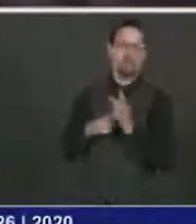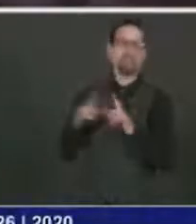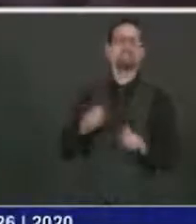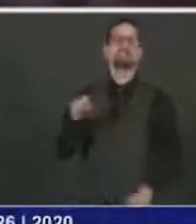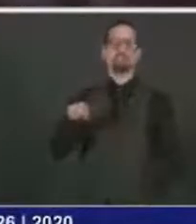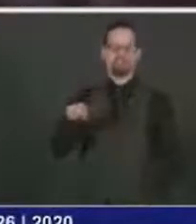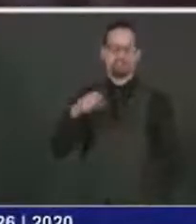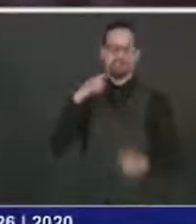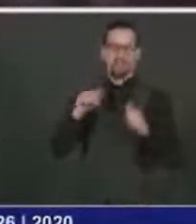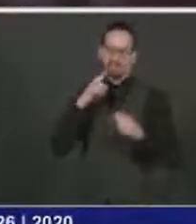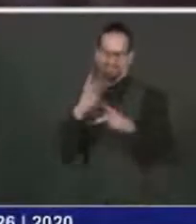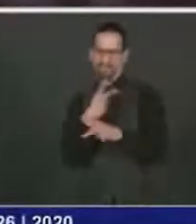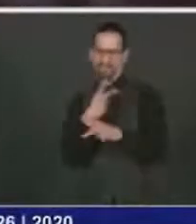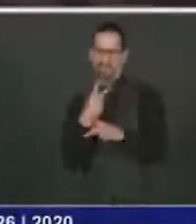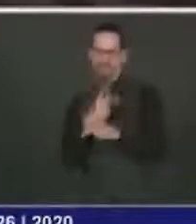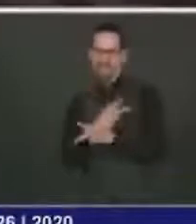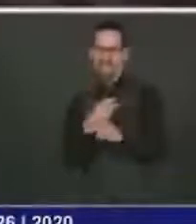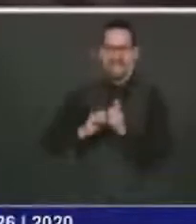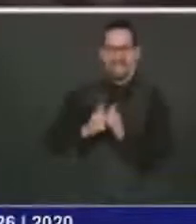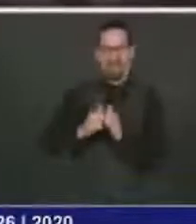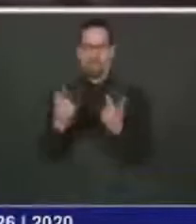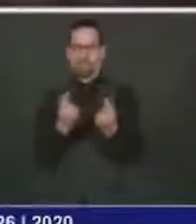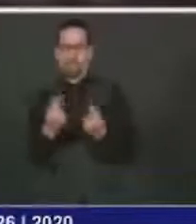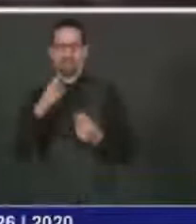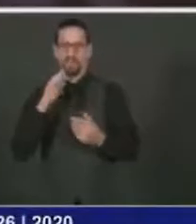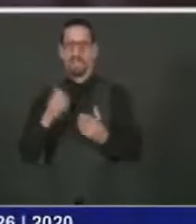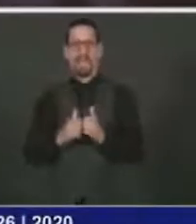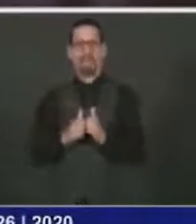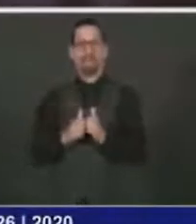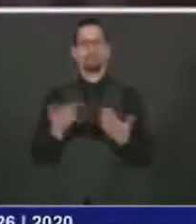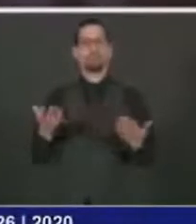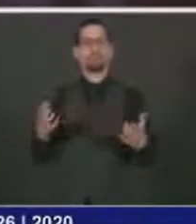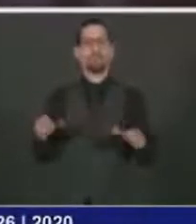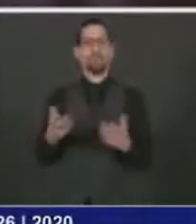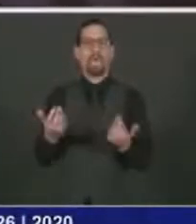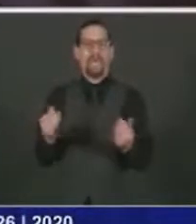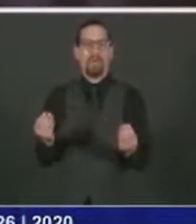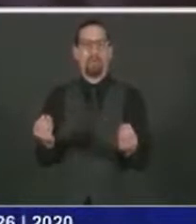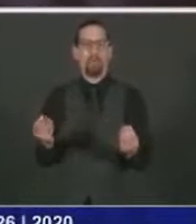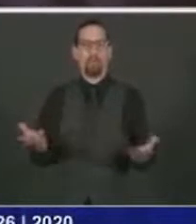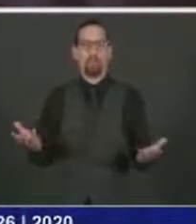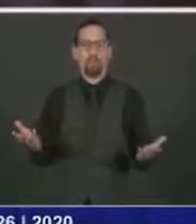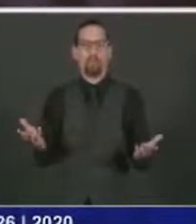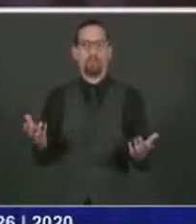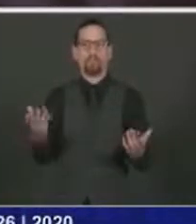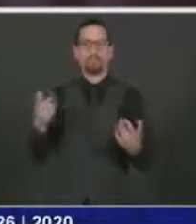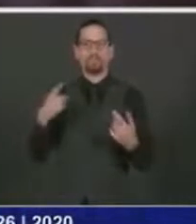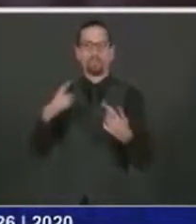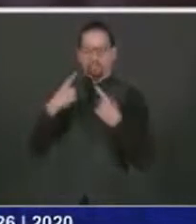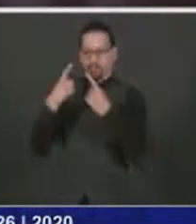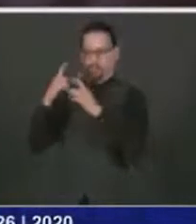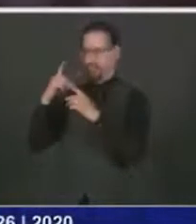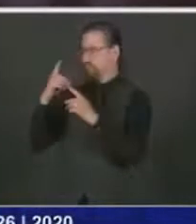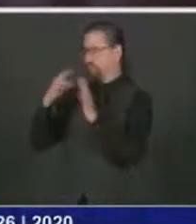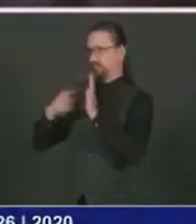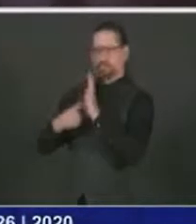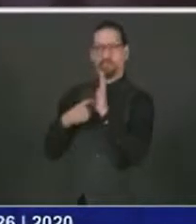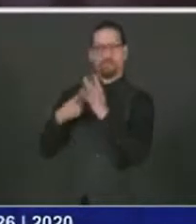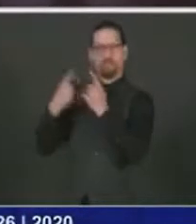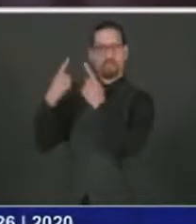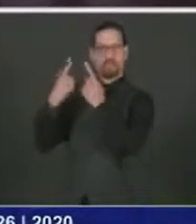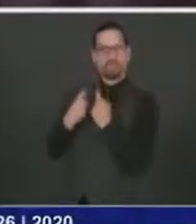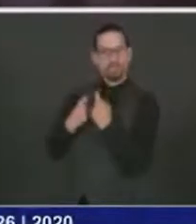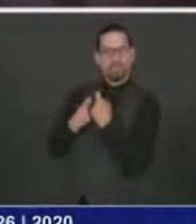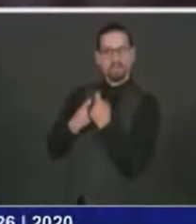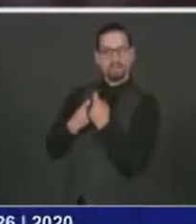thinking about is how do you do it? Is it enough to make somebody a test that they had a test in their home state within 72